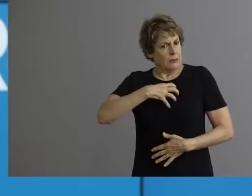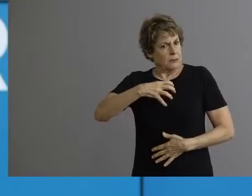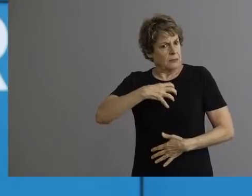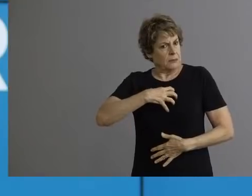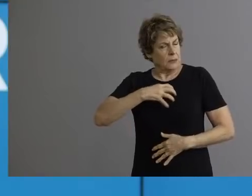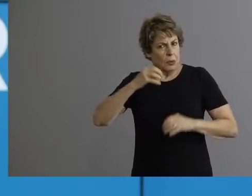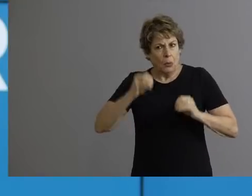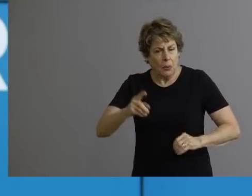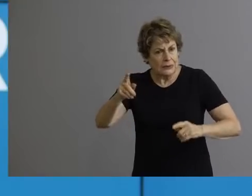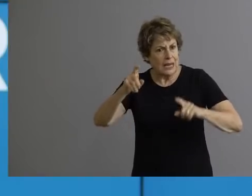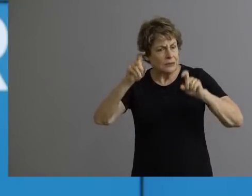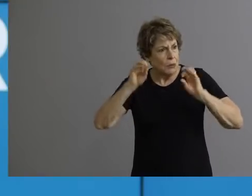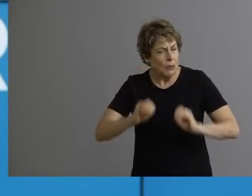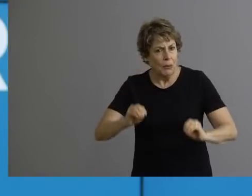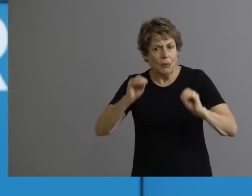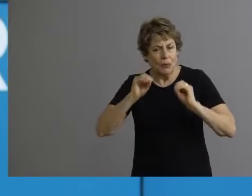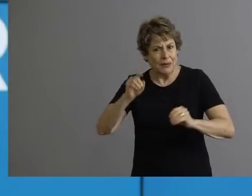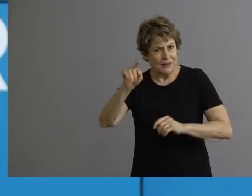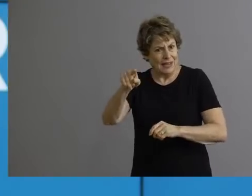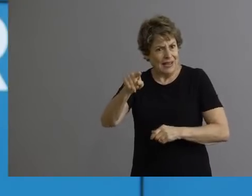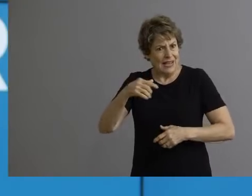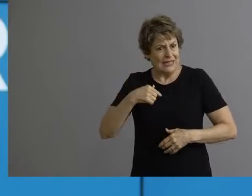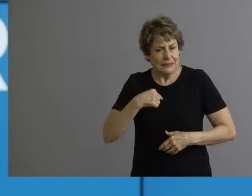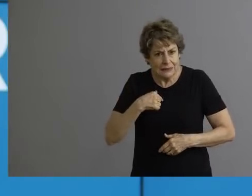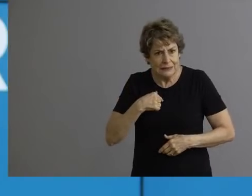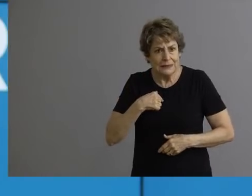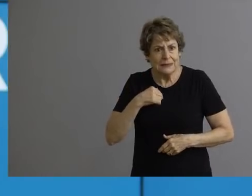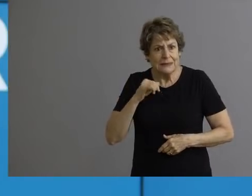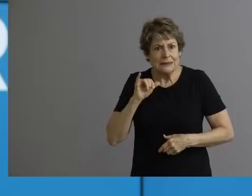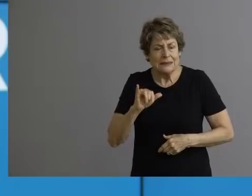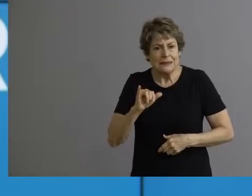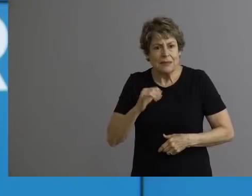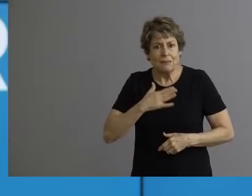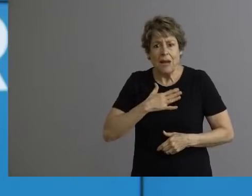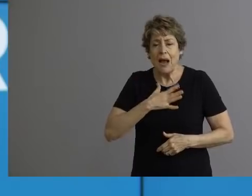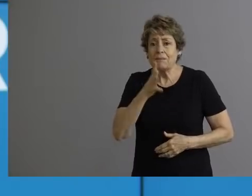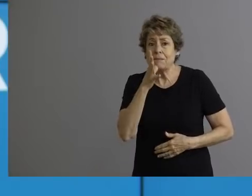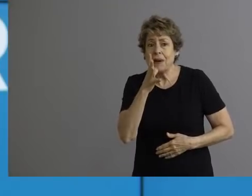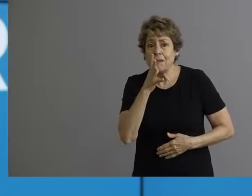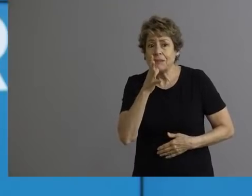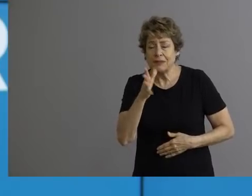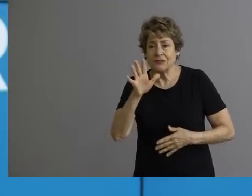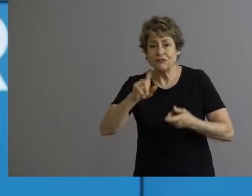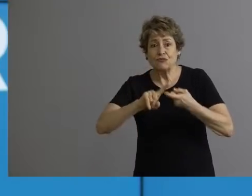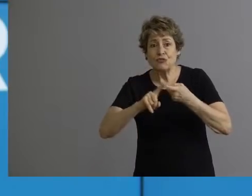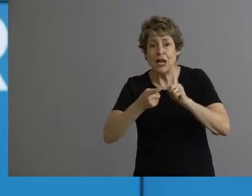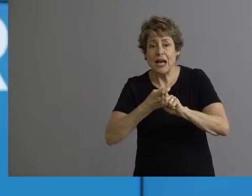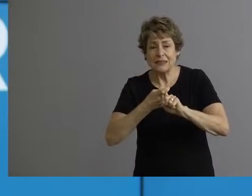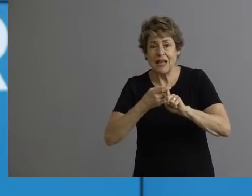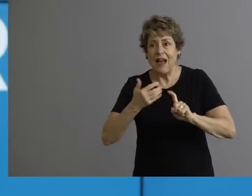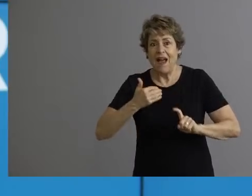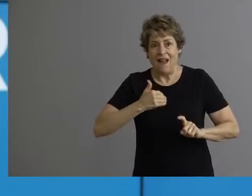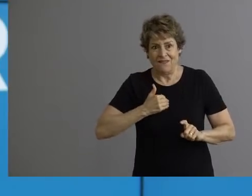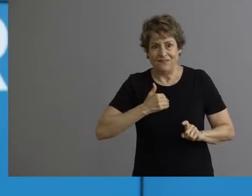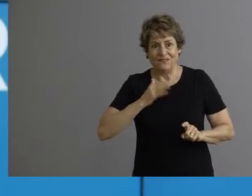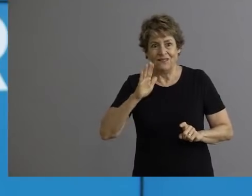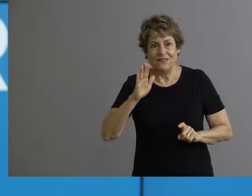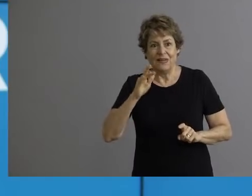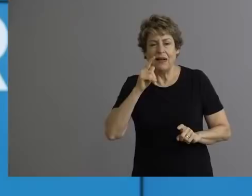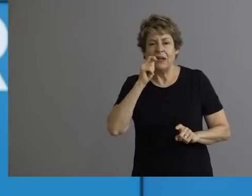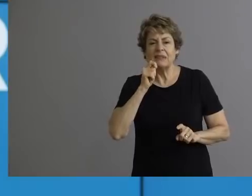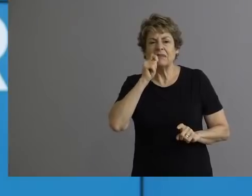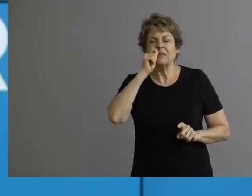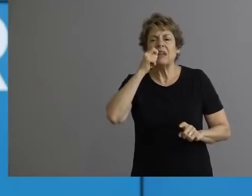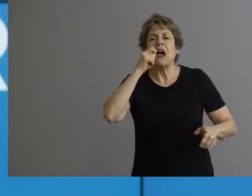among some of her friends when we had, was it the nasal pharynge or forensic testing, the very painful